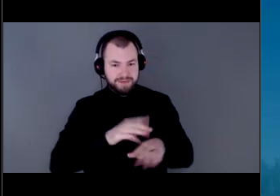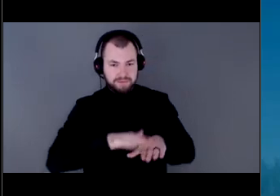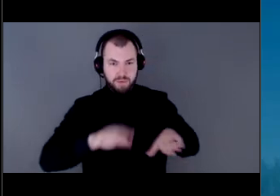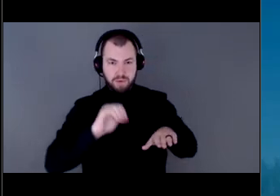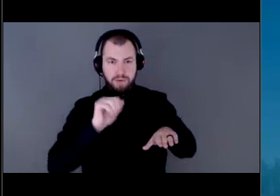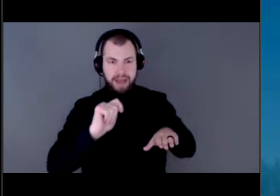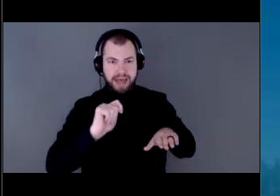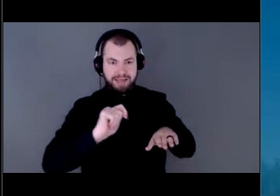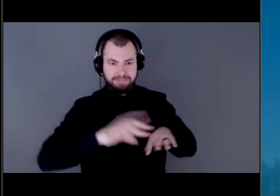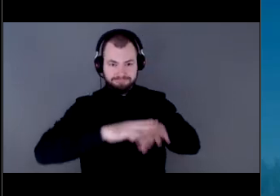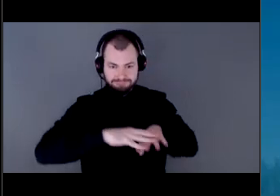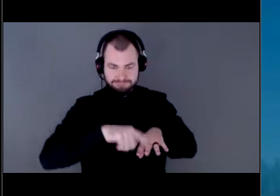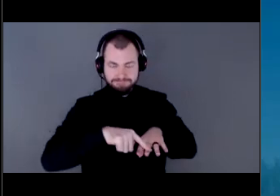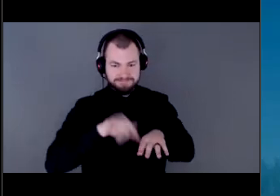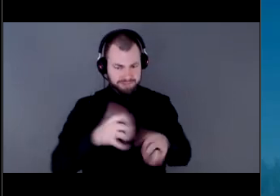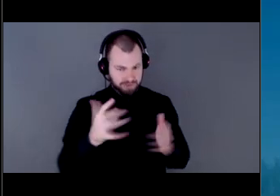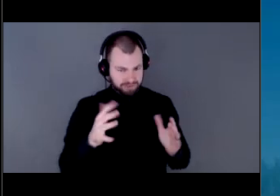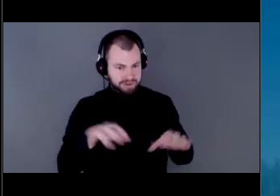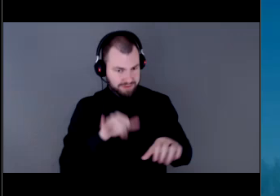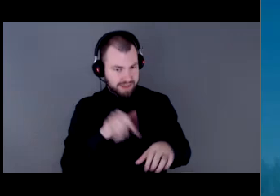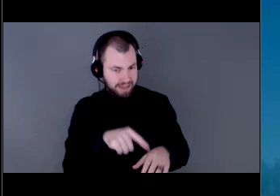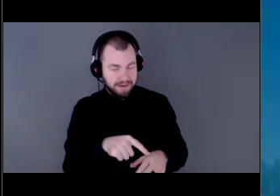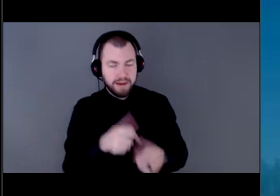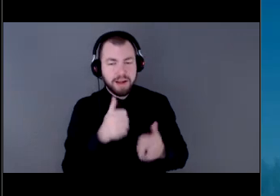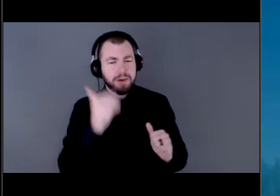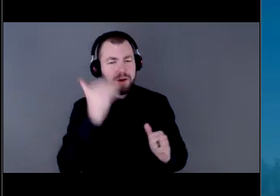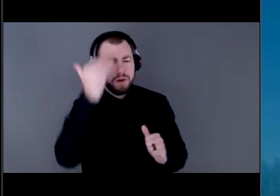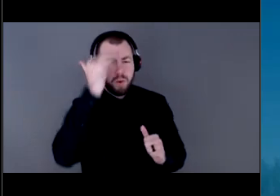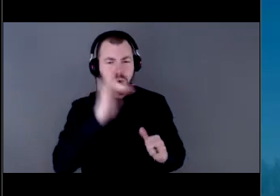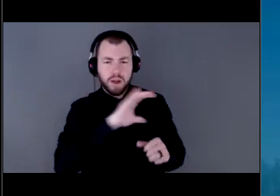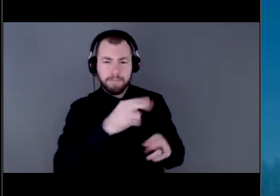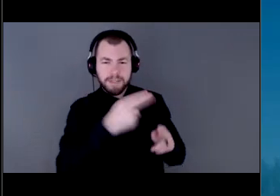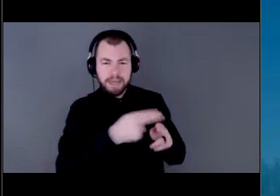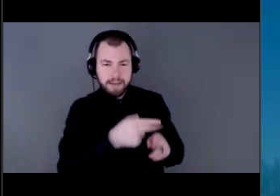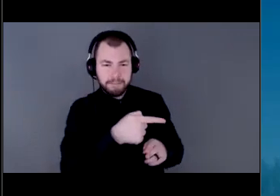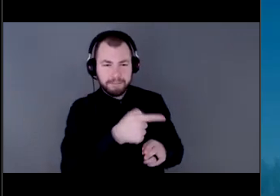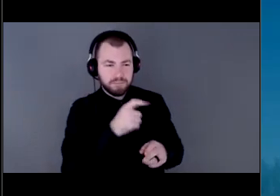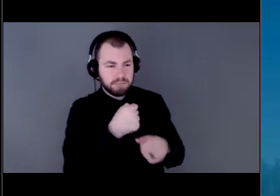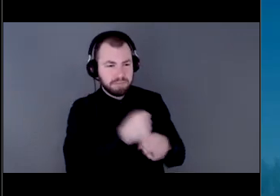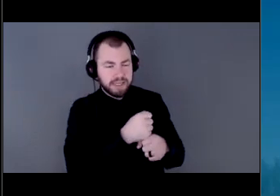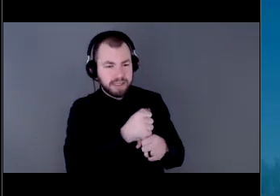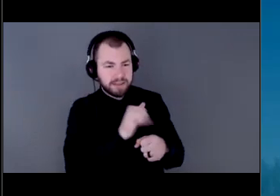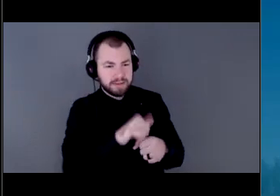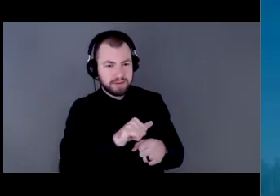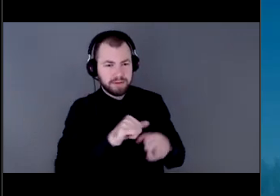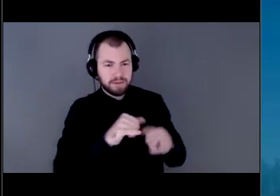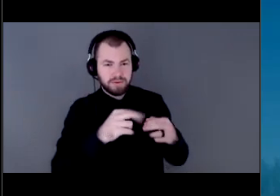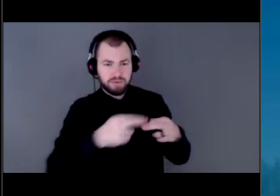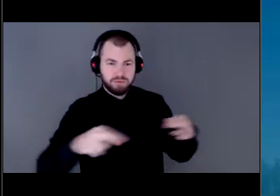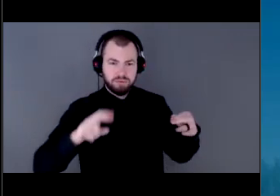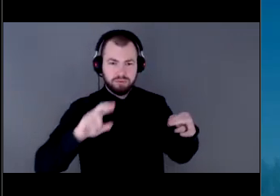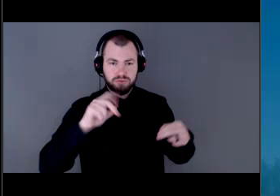being done. Does anyone know off the top of their head what company that is that are making the rope